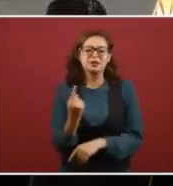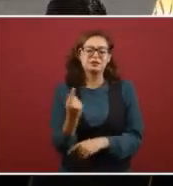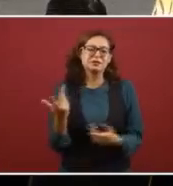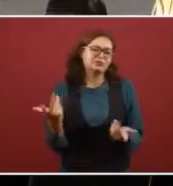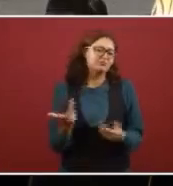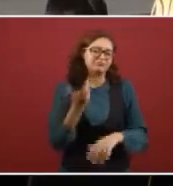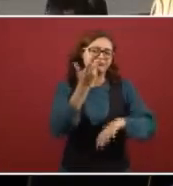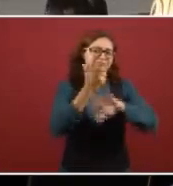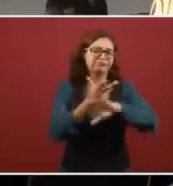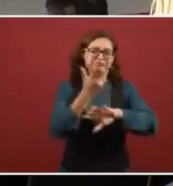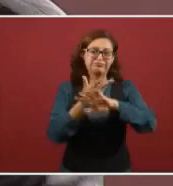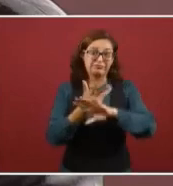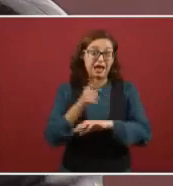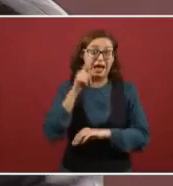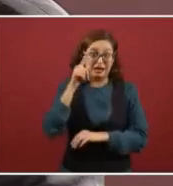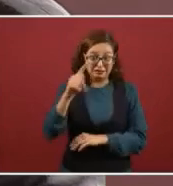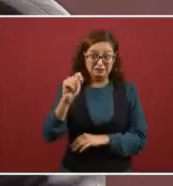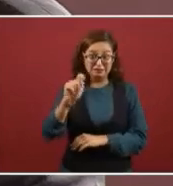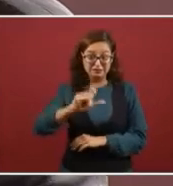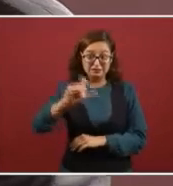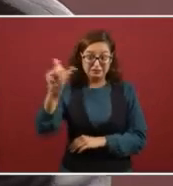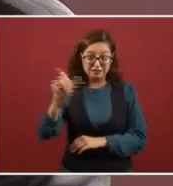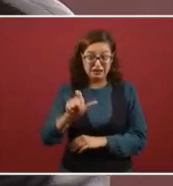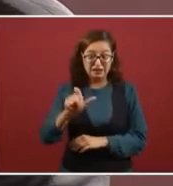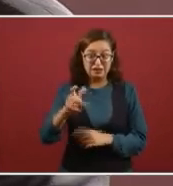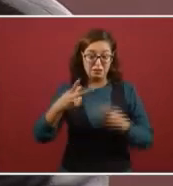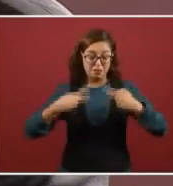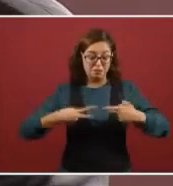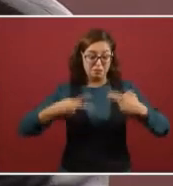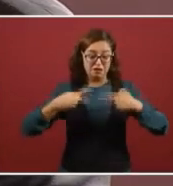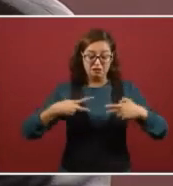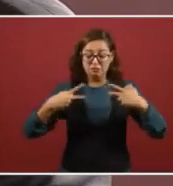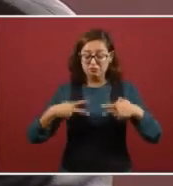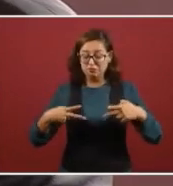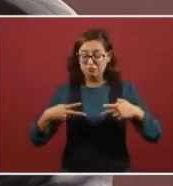or binational, because they